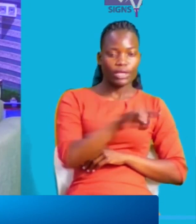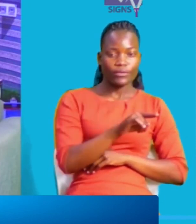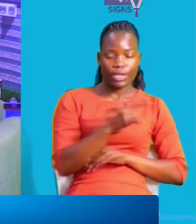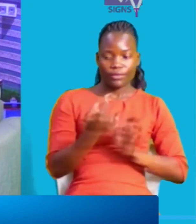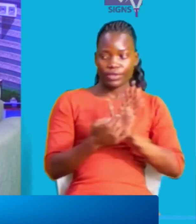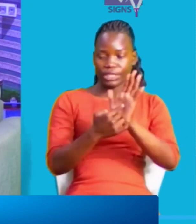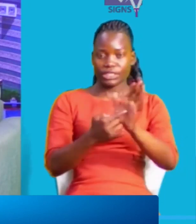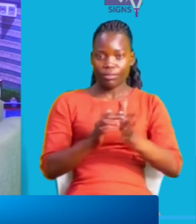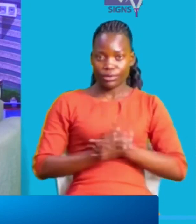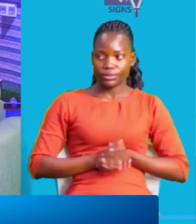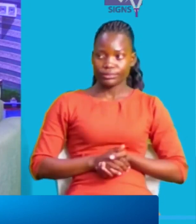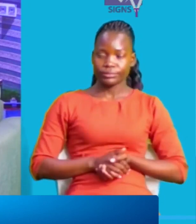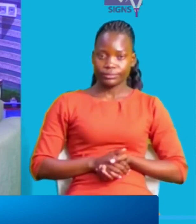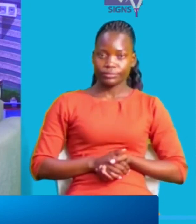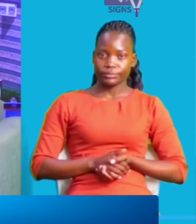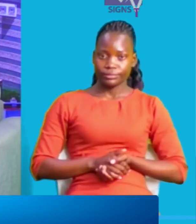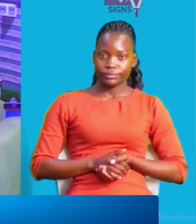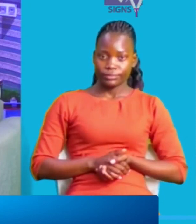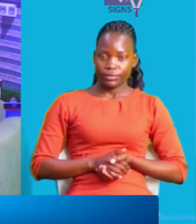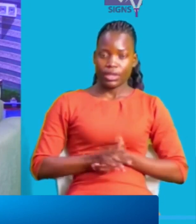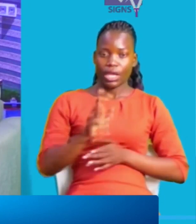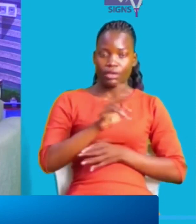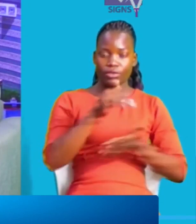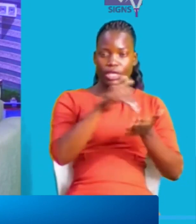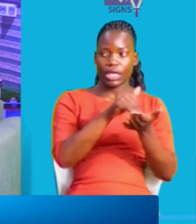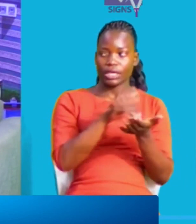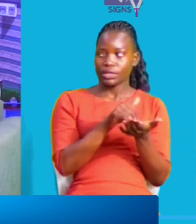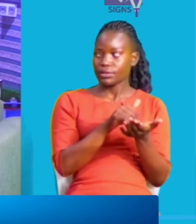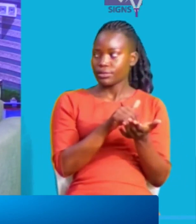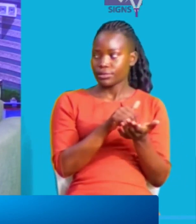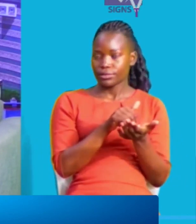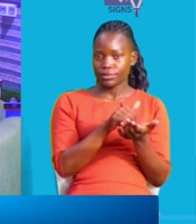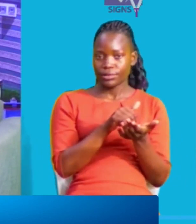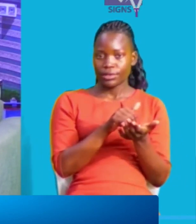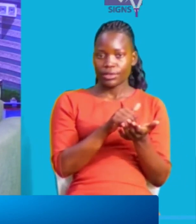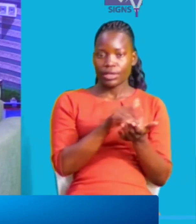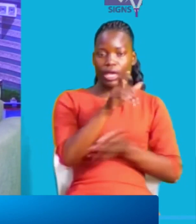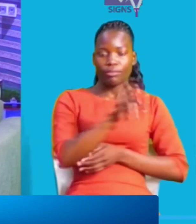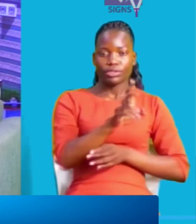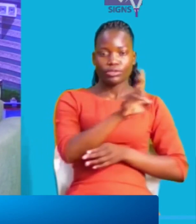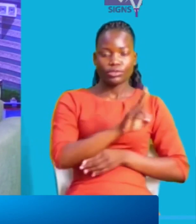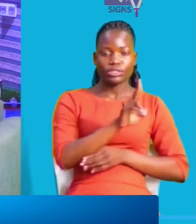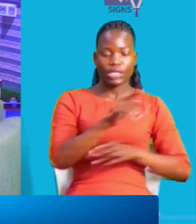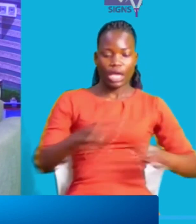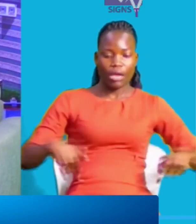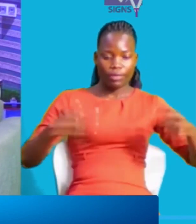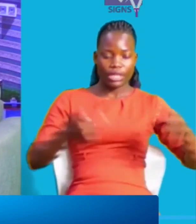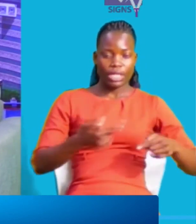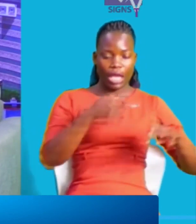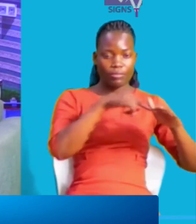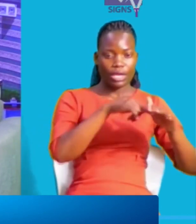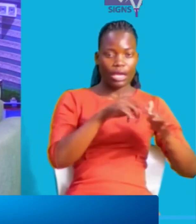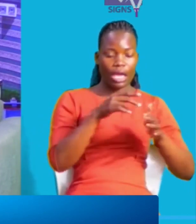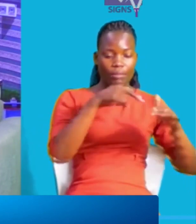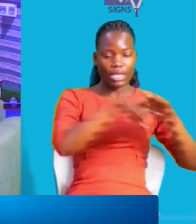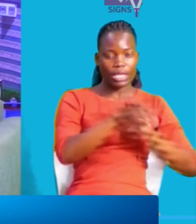for example, I may use again a person using a wheelchair. Yeah. Amekuja